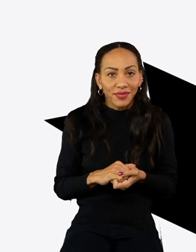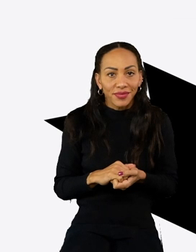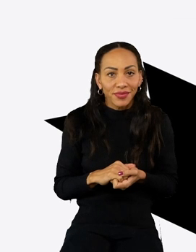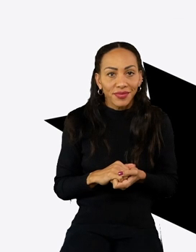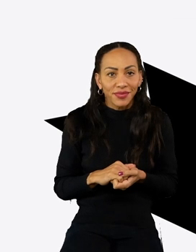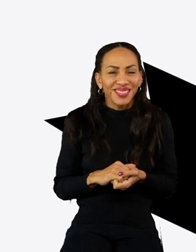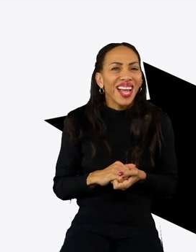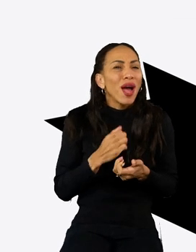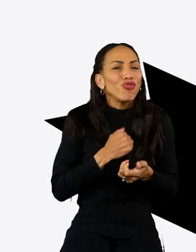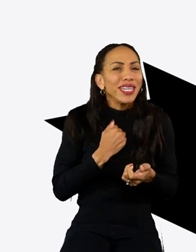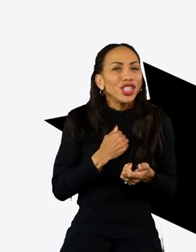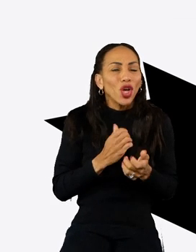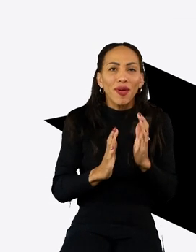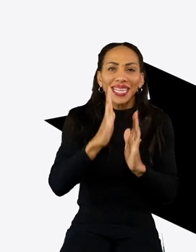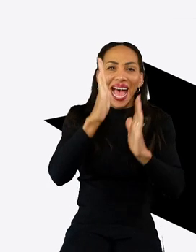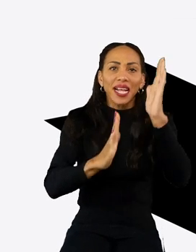I don't know whether.